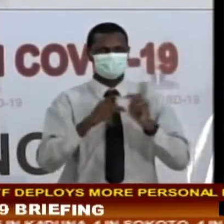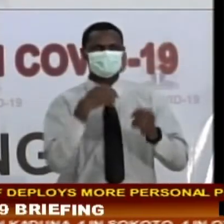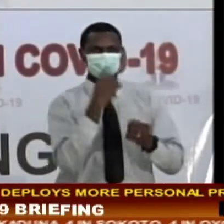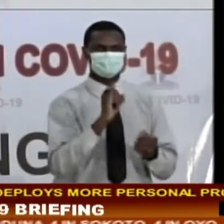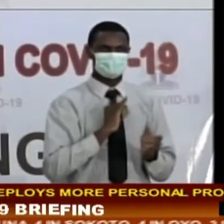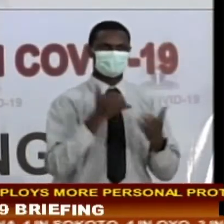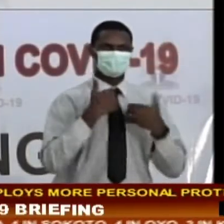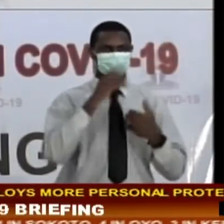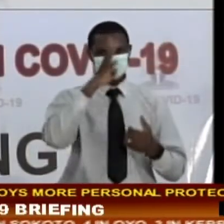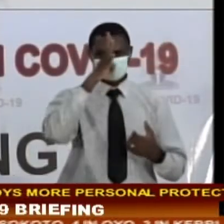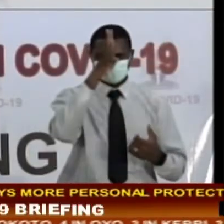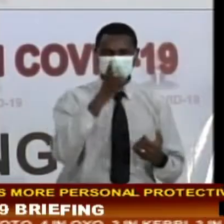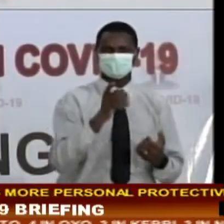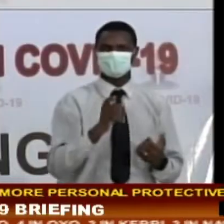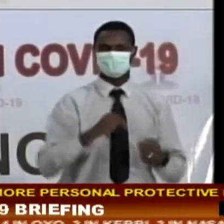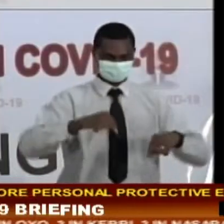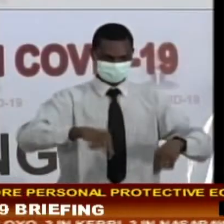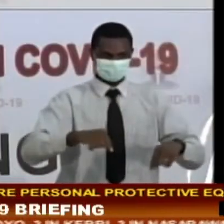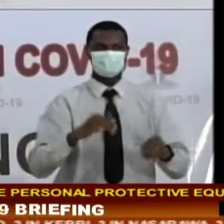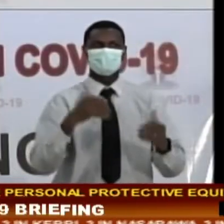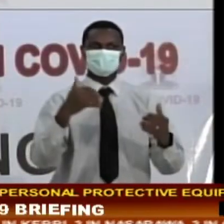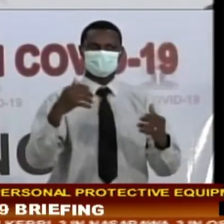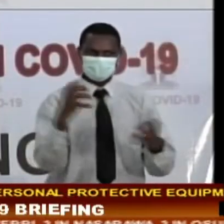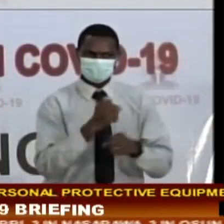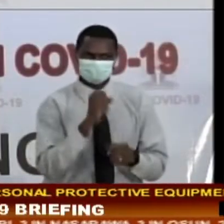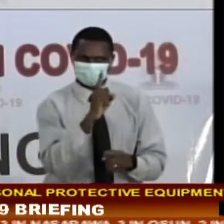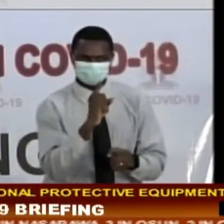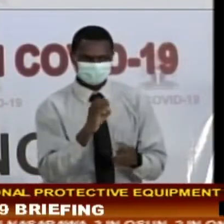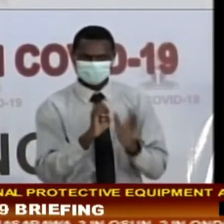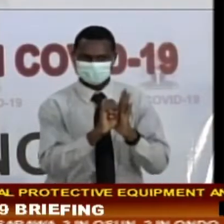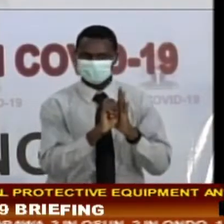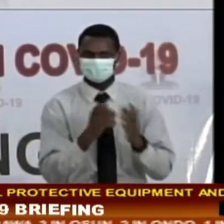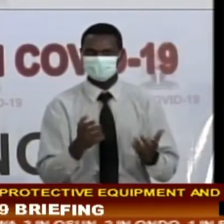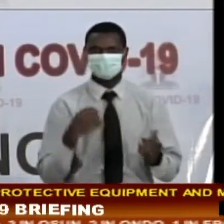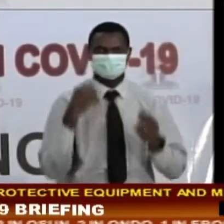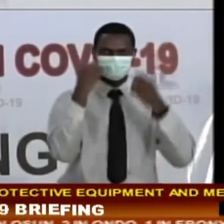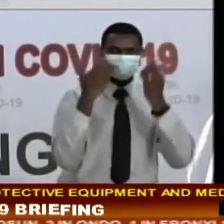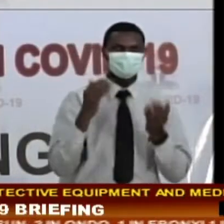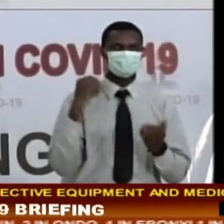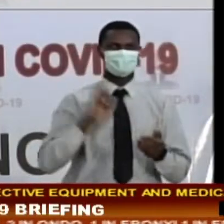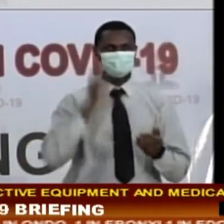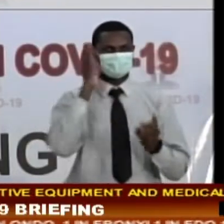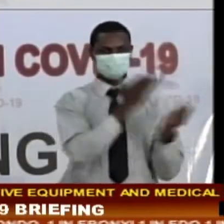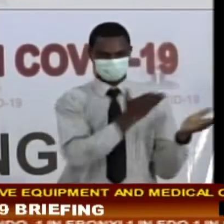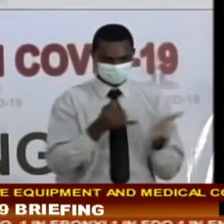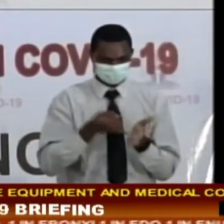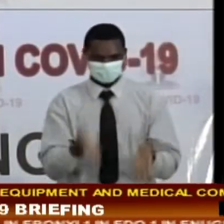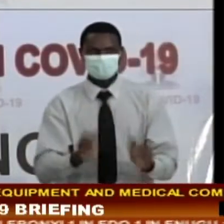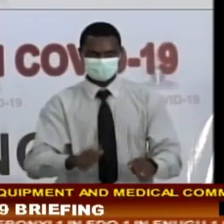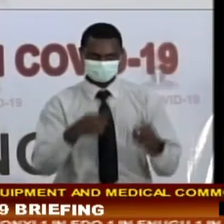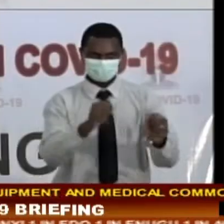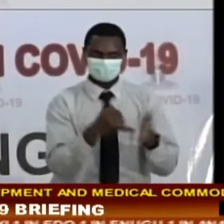I received one with even the consignment so I was wondering whether I was going to bring it here to try to some of